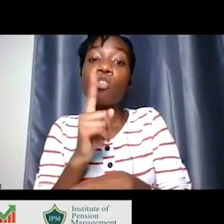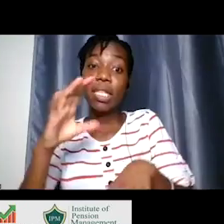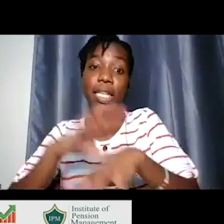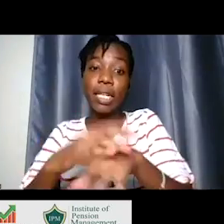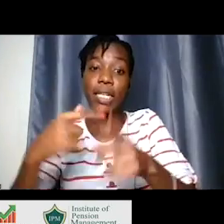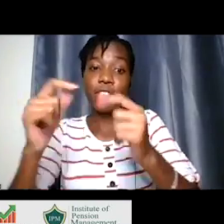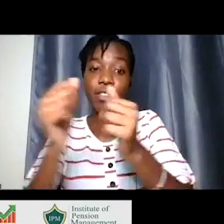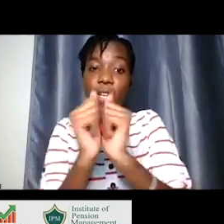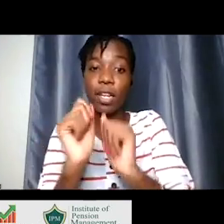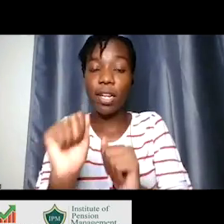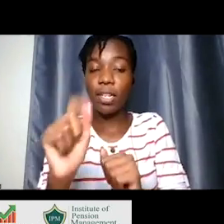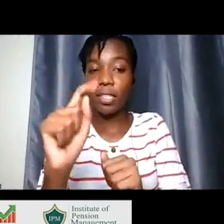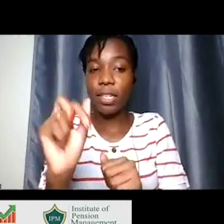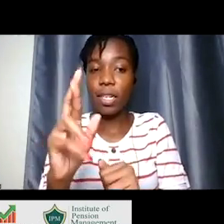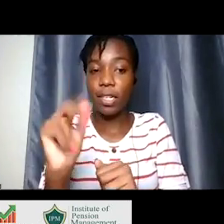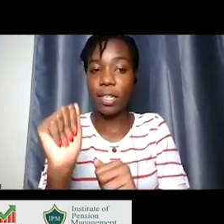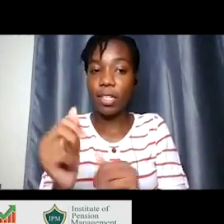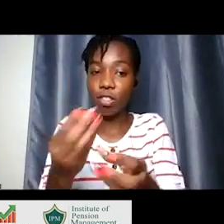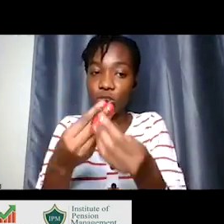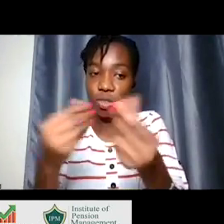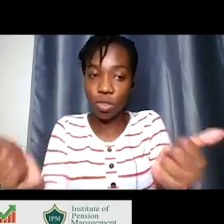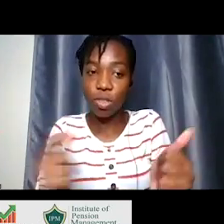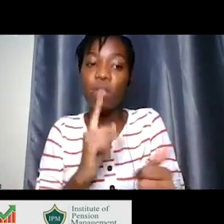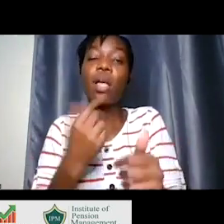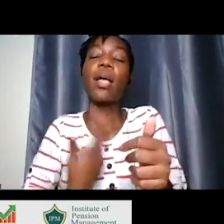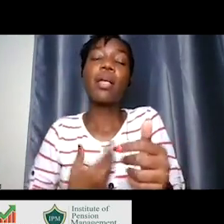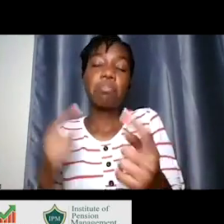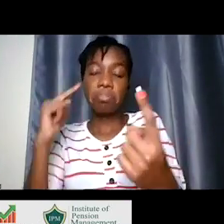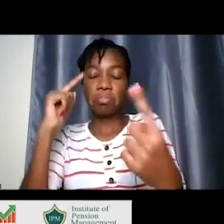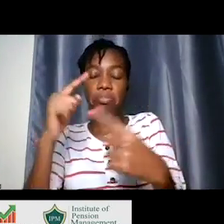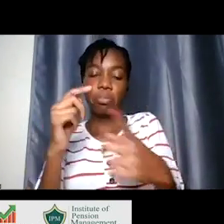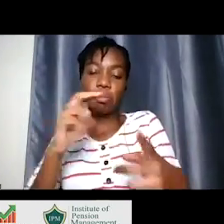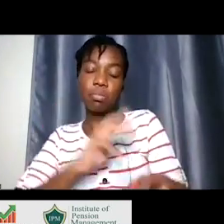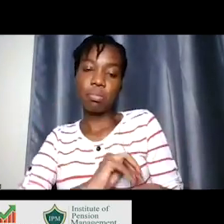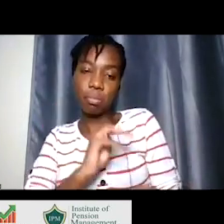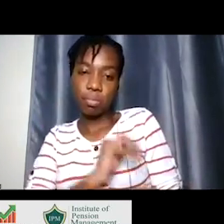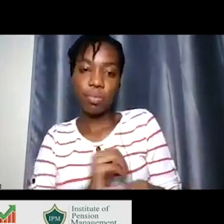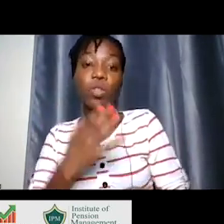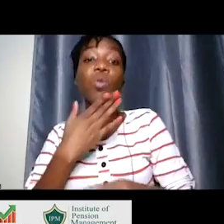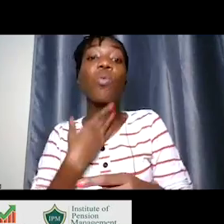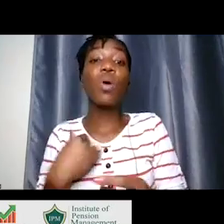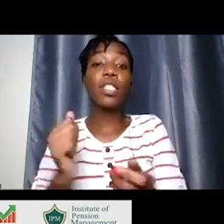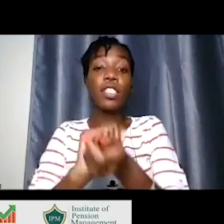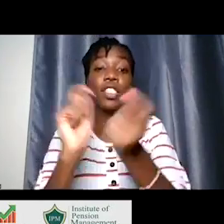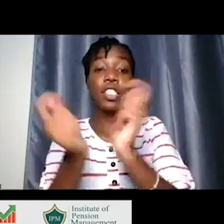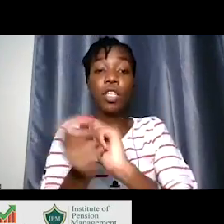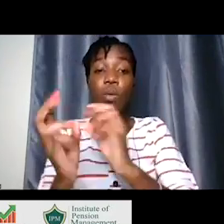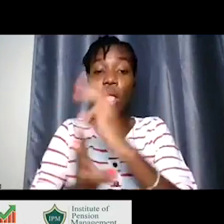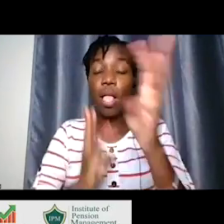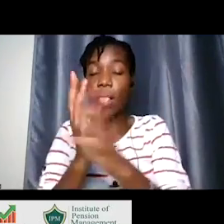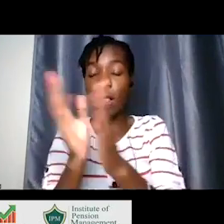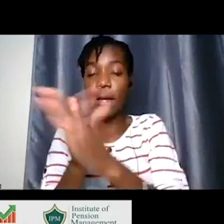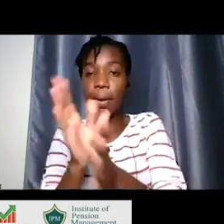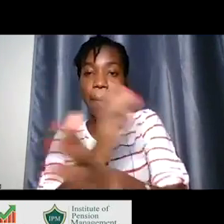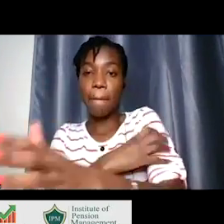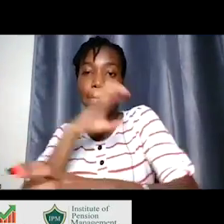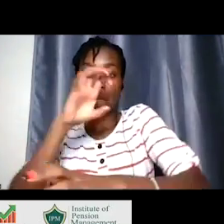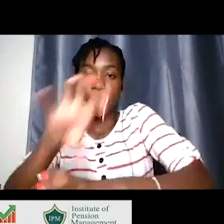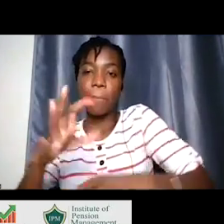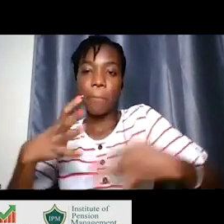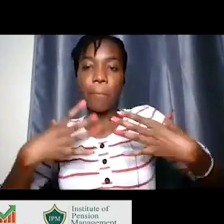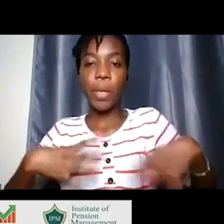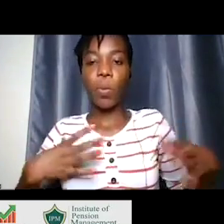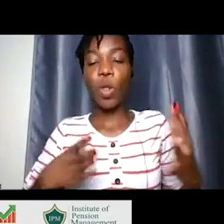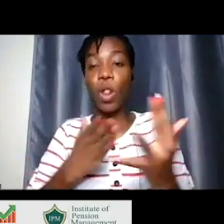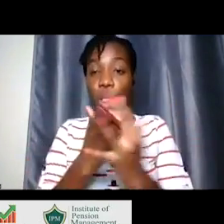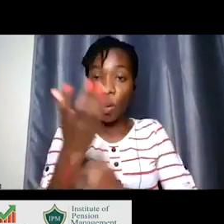mission to change the world through information. And our vision is to empower people through information, of course.